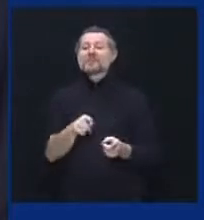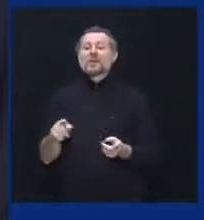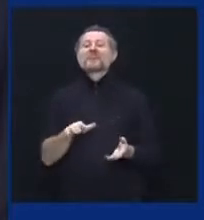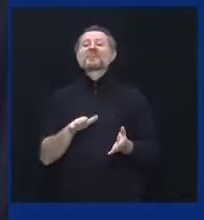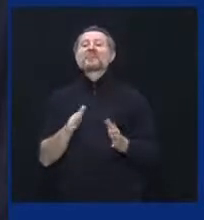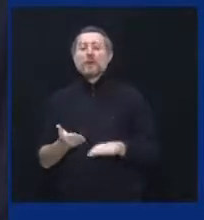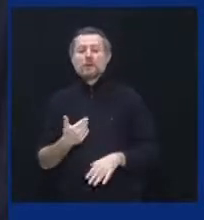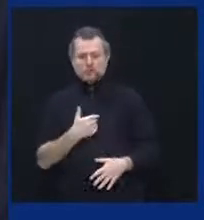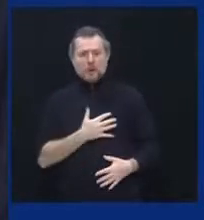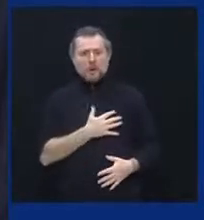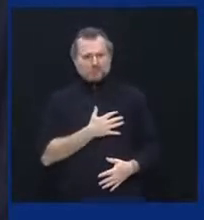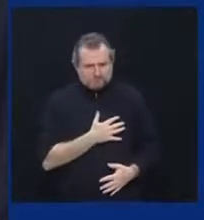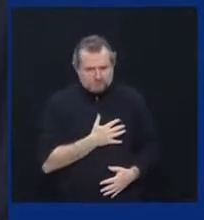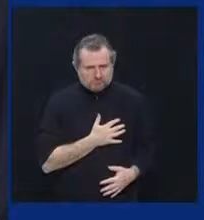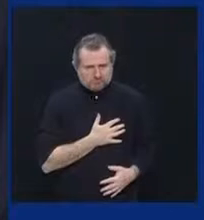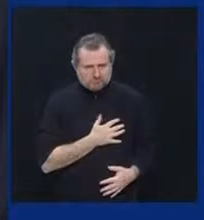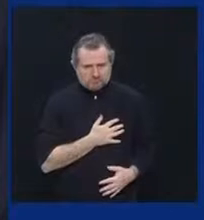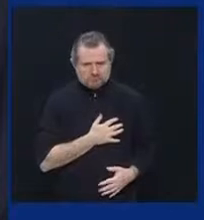And